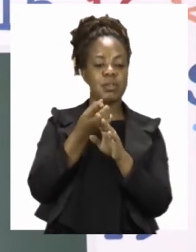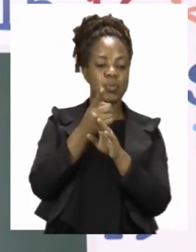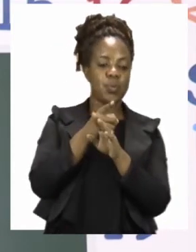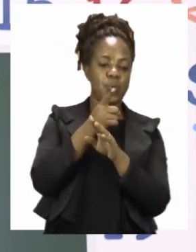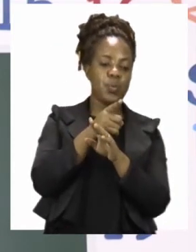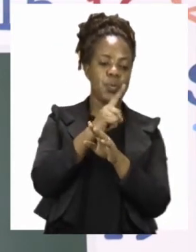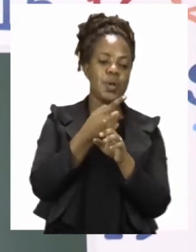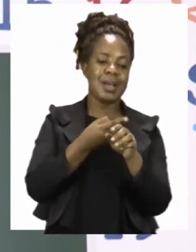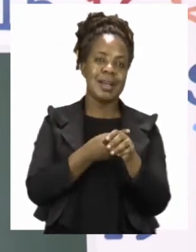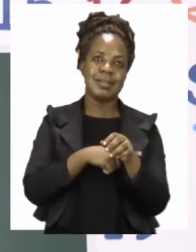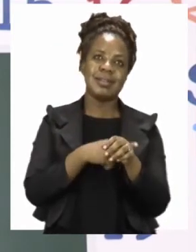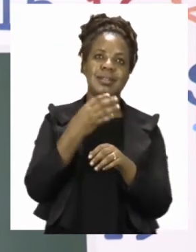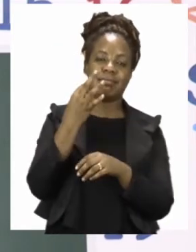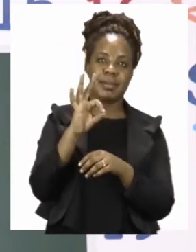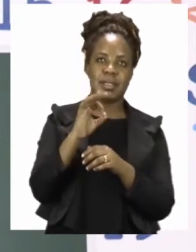16,